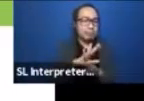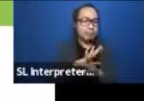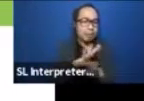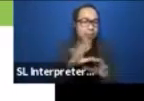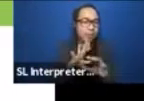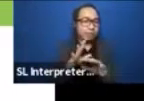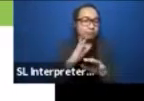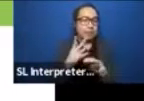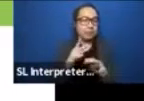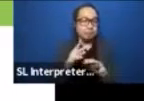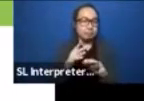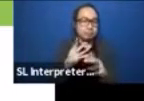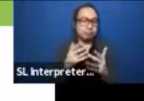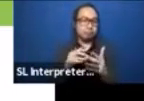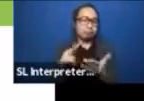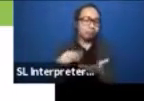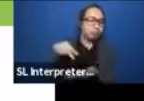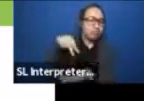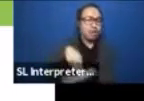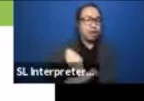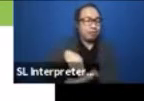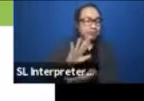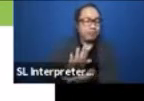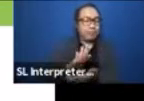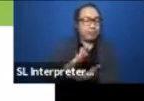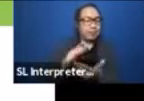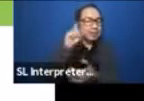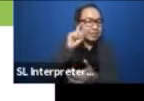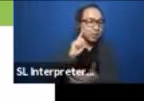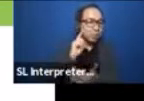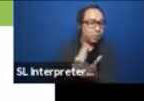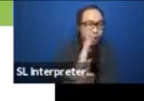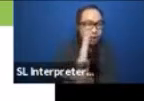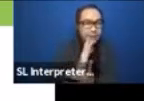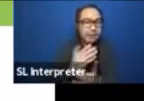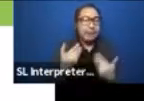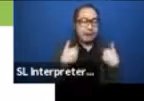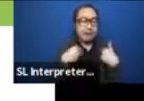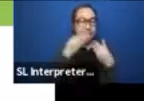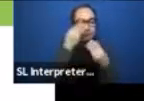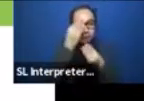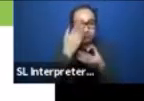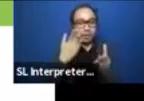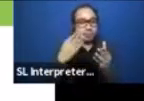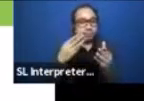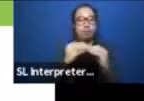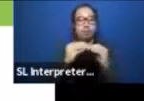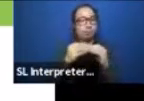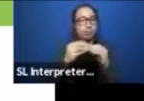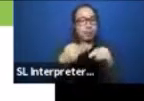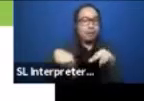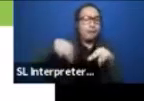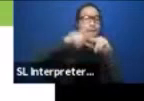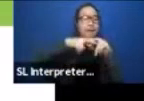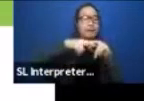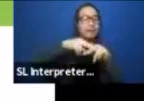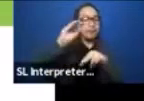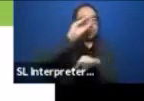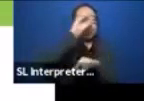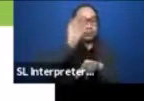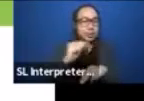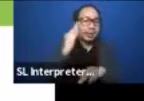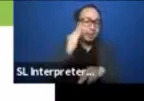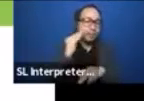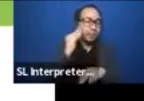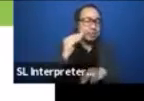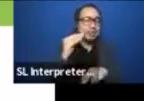right, they also reported higher on, marginally higher reporting about experience of sexual violence.